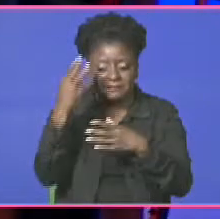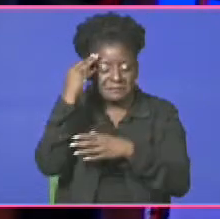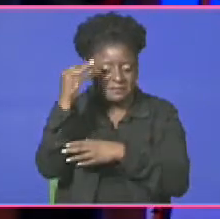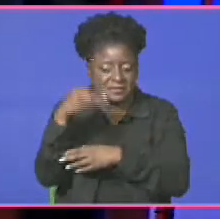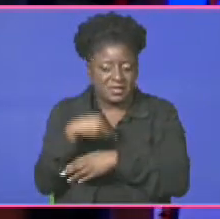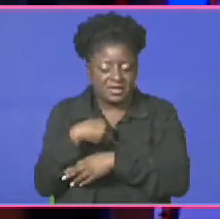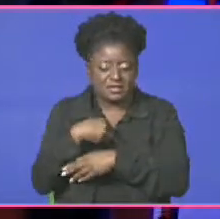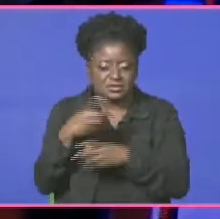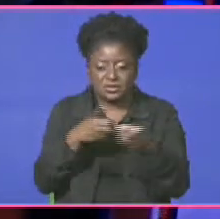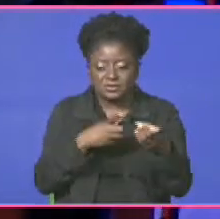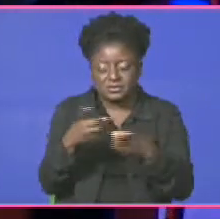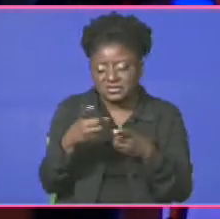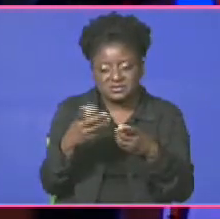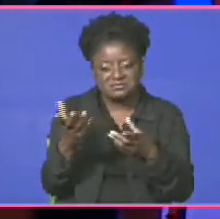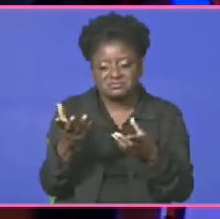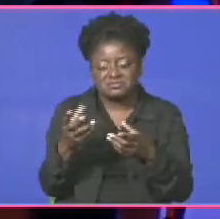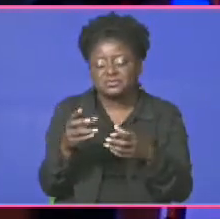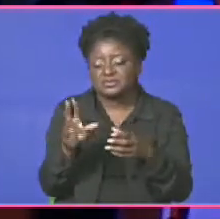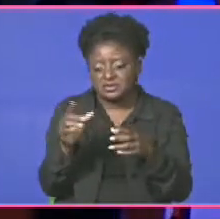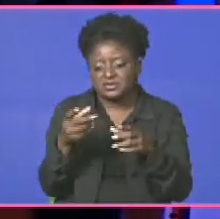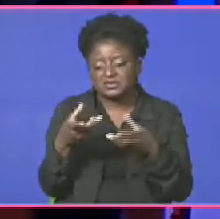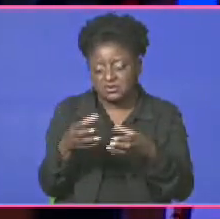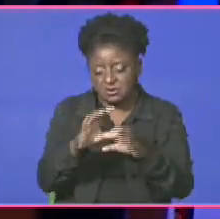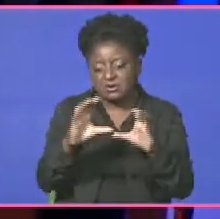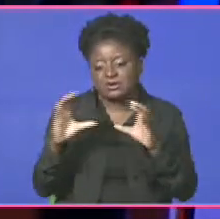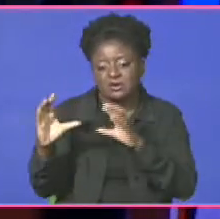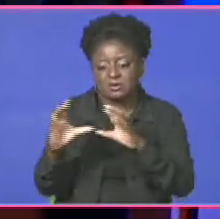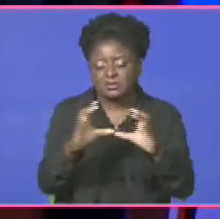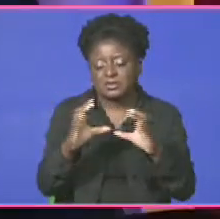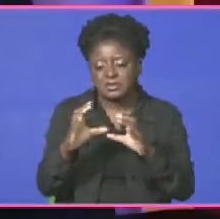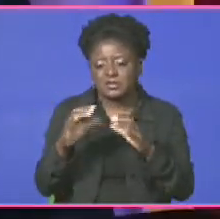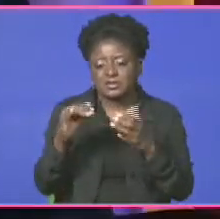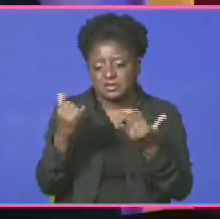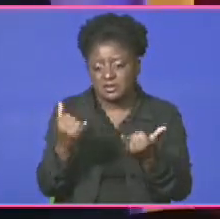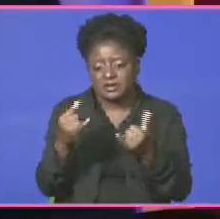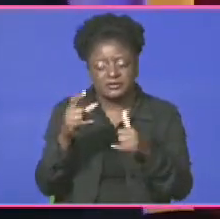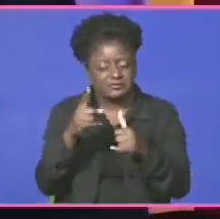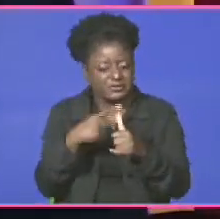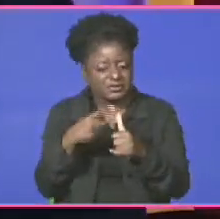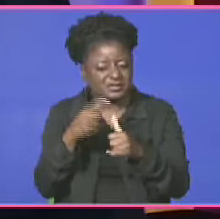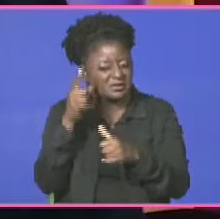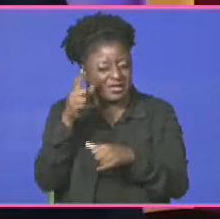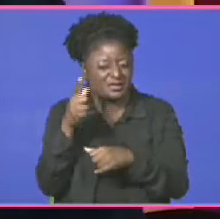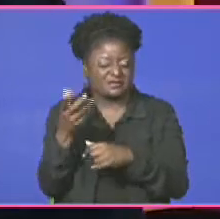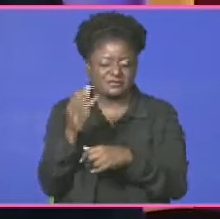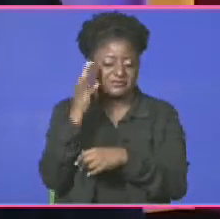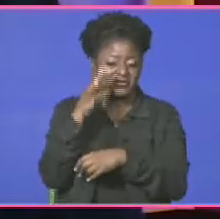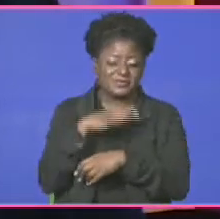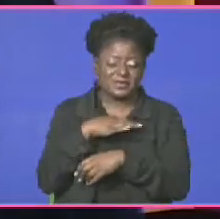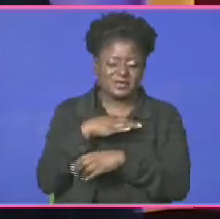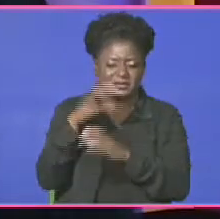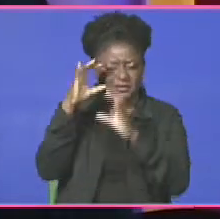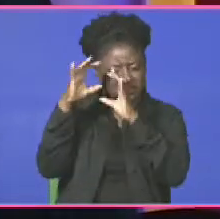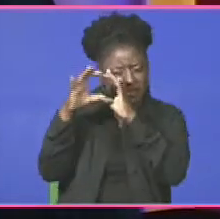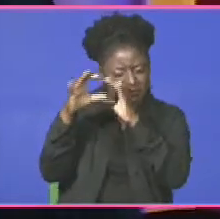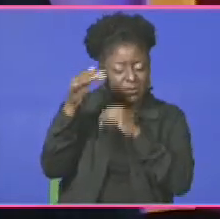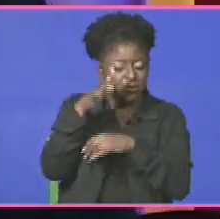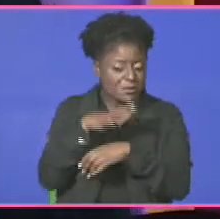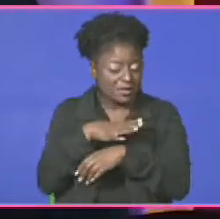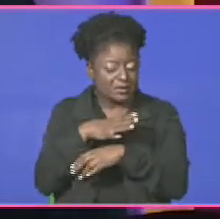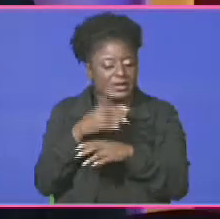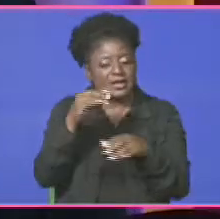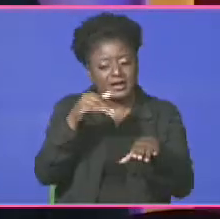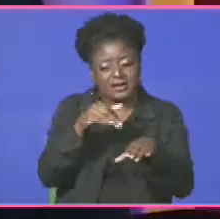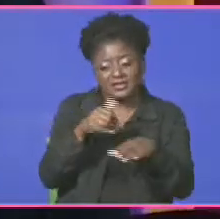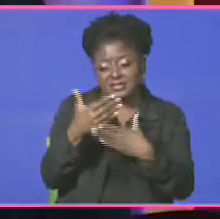her bosses scoffing at the idea of a female camera woman. At the time, it was a male-dominant area,